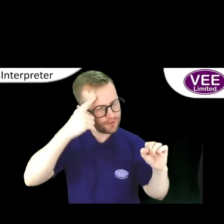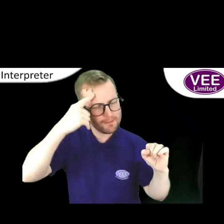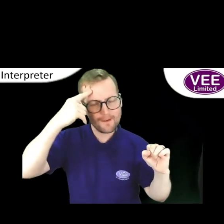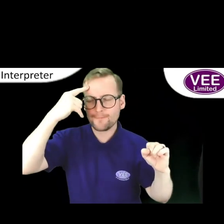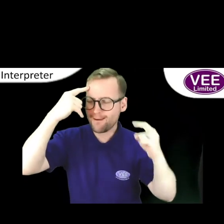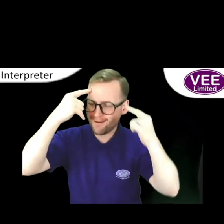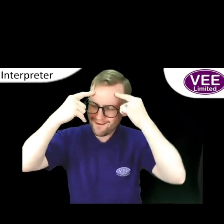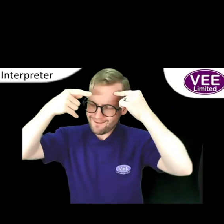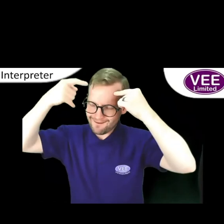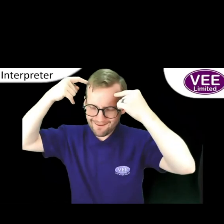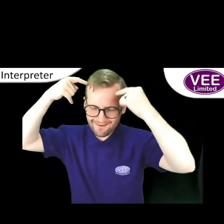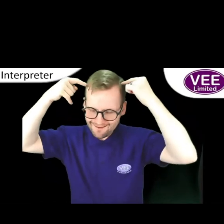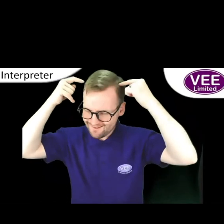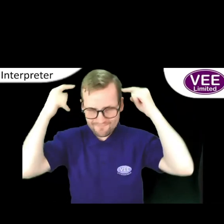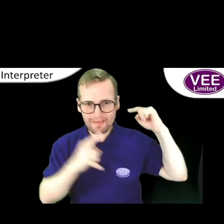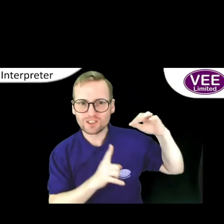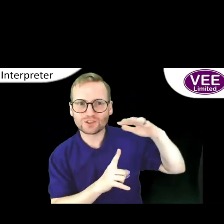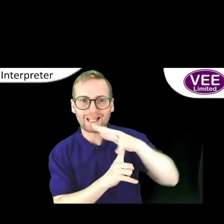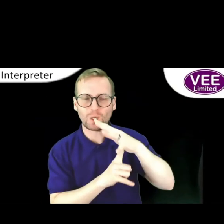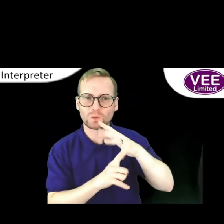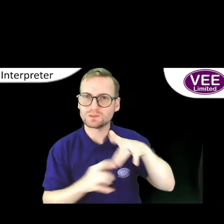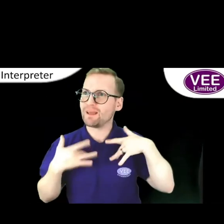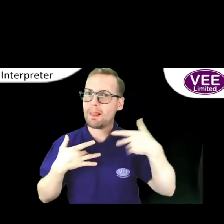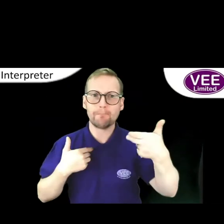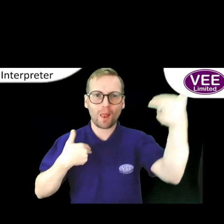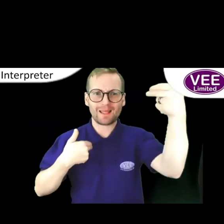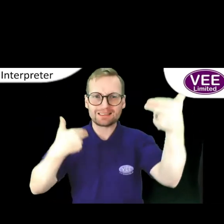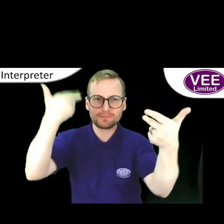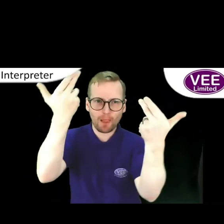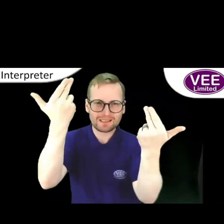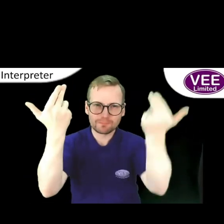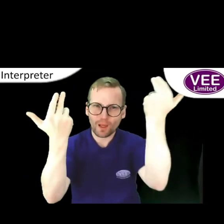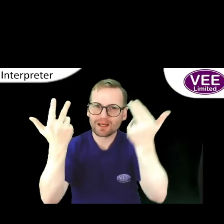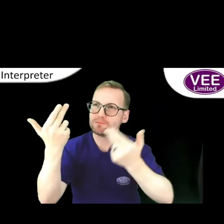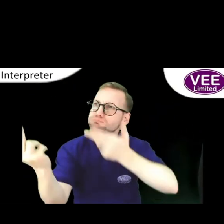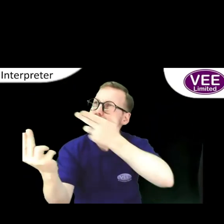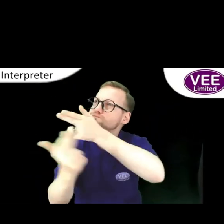and the shadows and the bullets took it all.